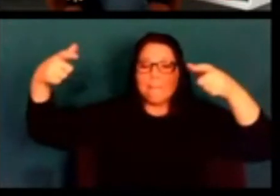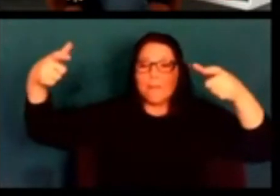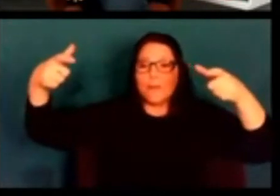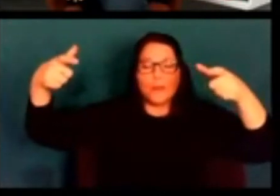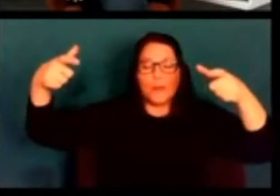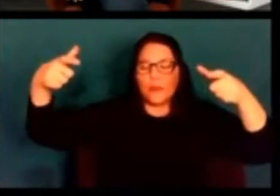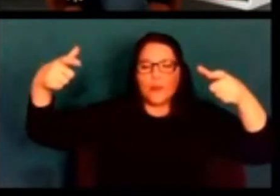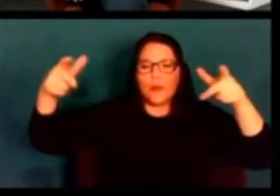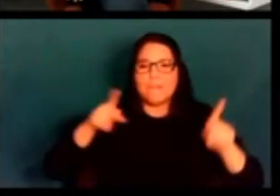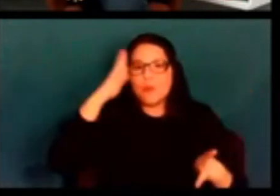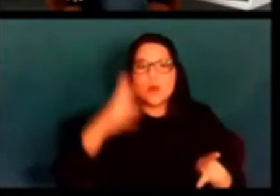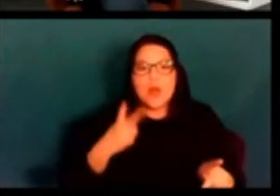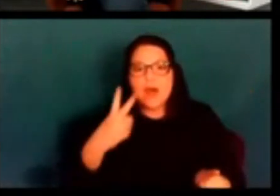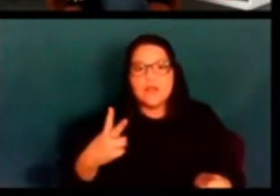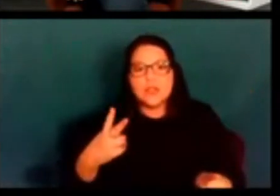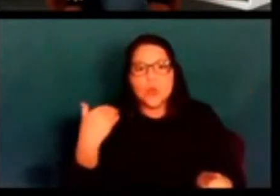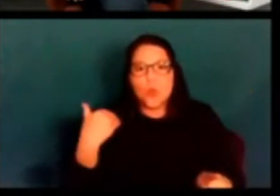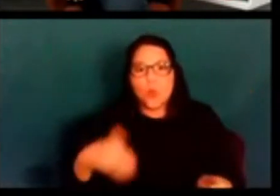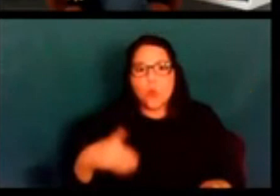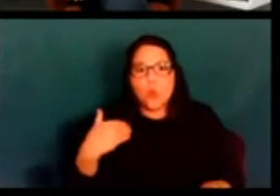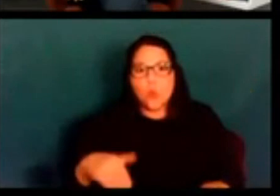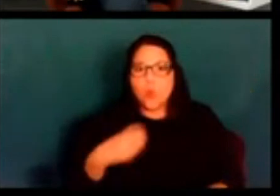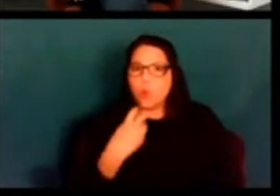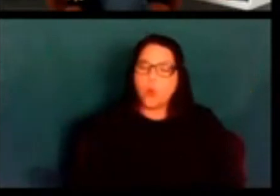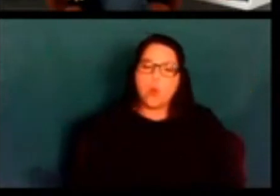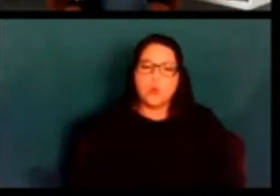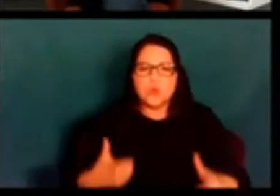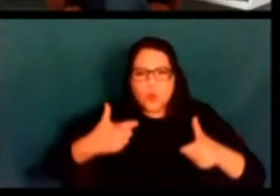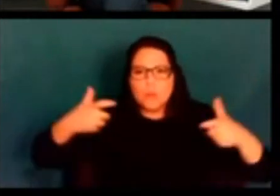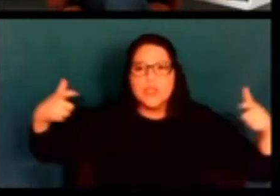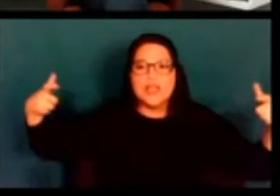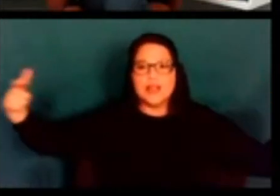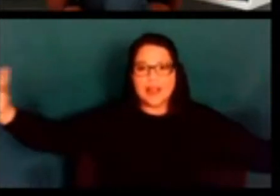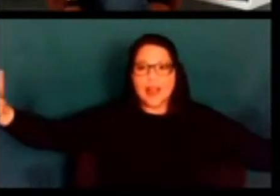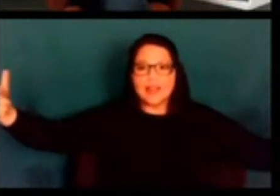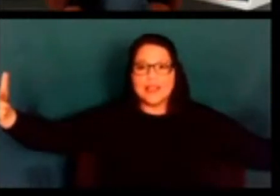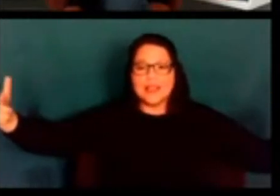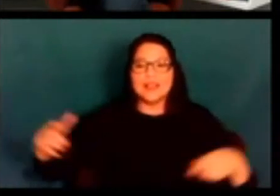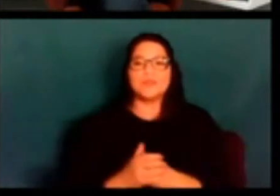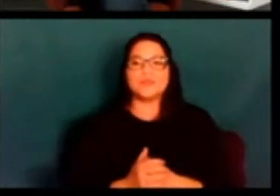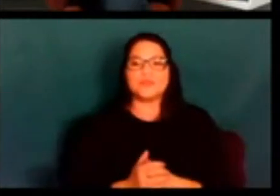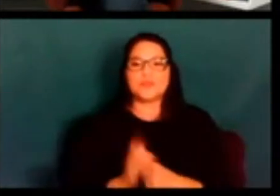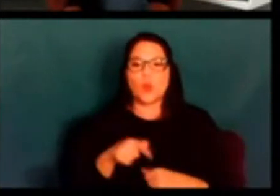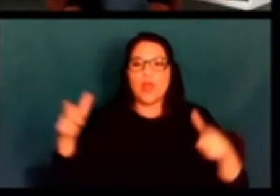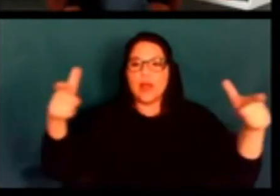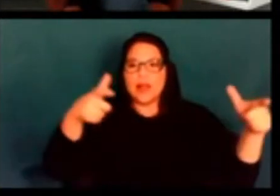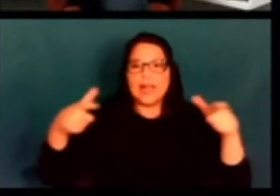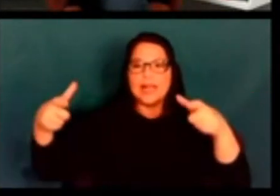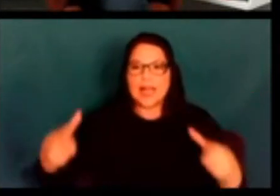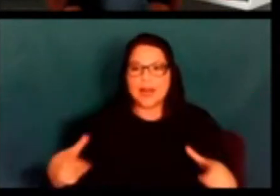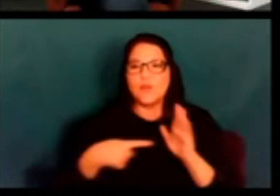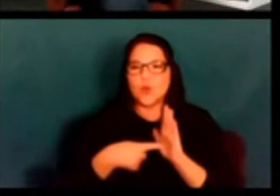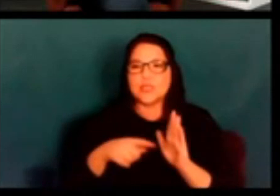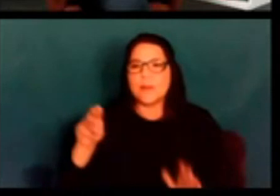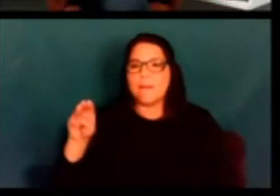something people had never seen, nothing that gigantic before. And when we landed at, say, Madison Square